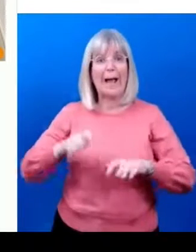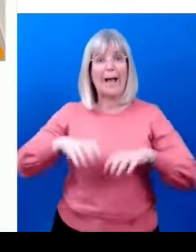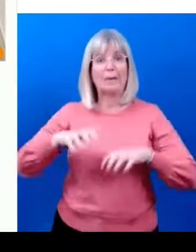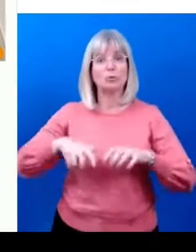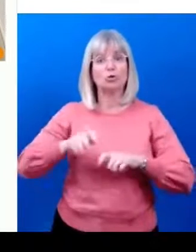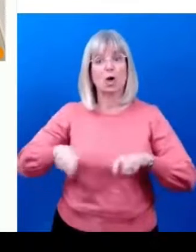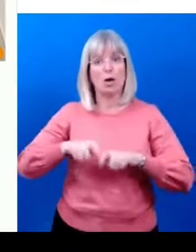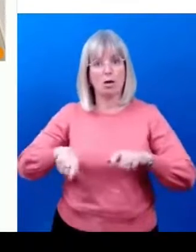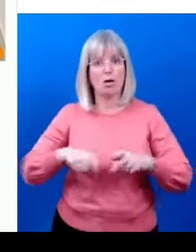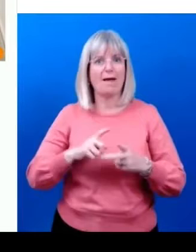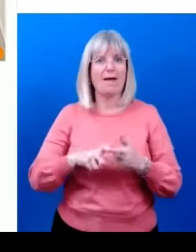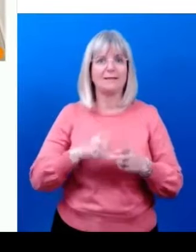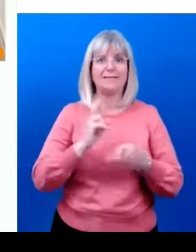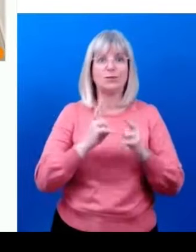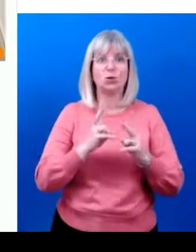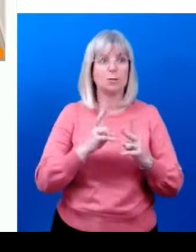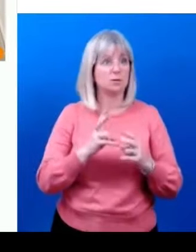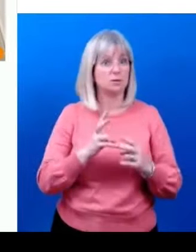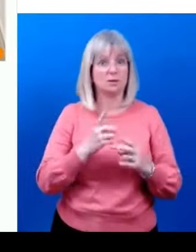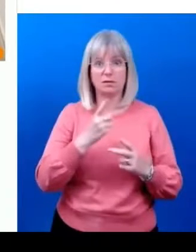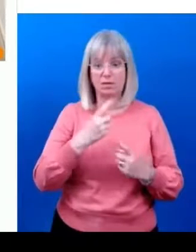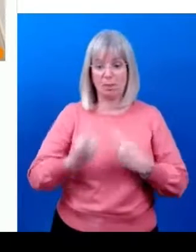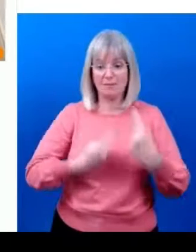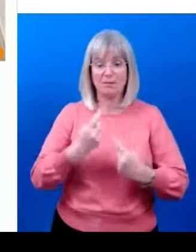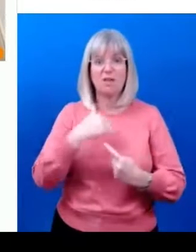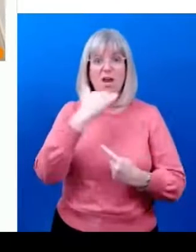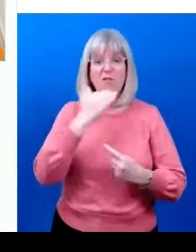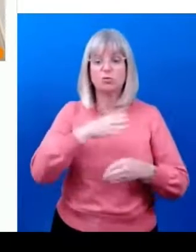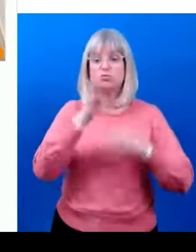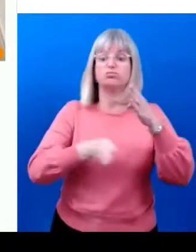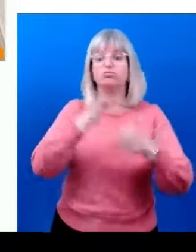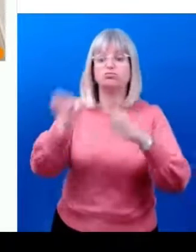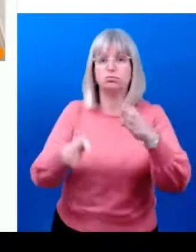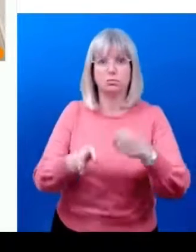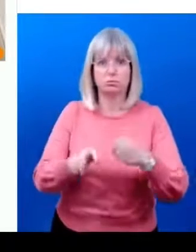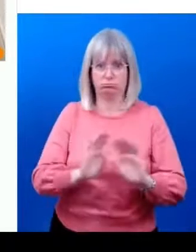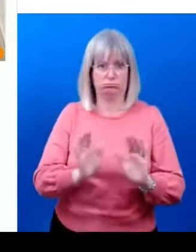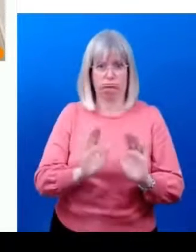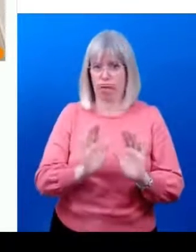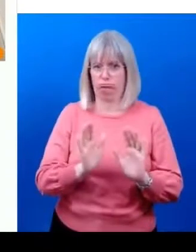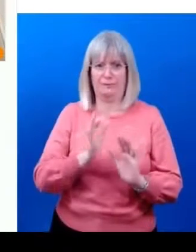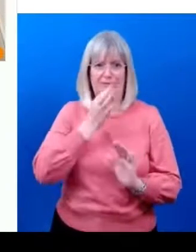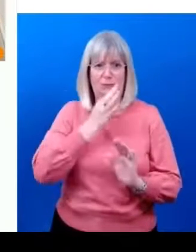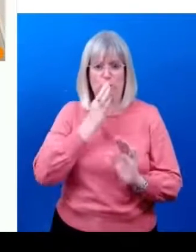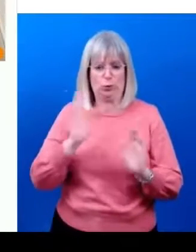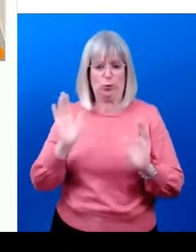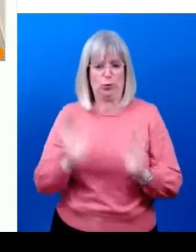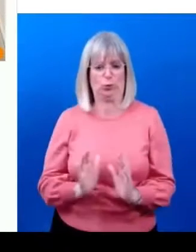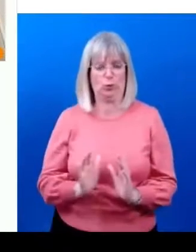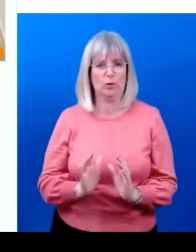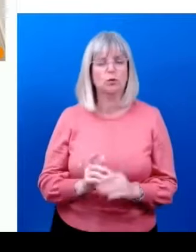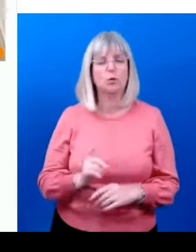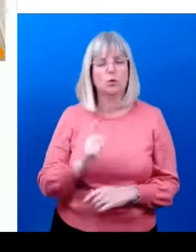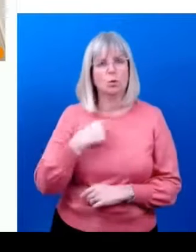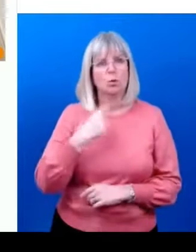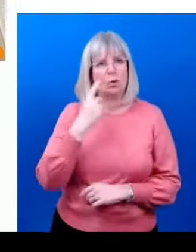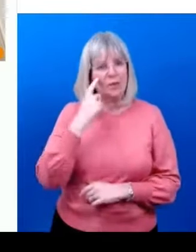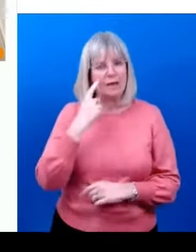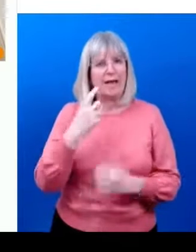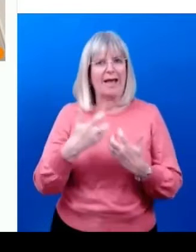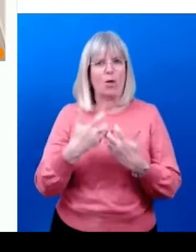site all the time. So one thing we really need to be looking at is how do we do that in a hybrid environment? How do we bring